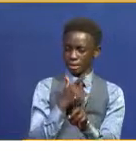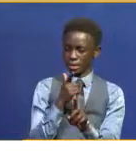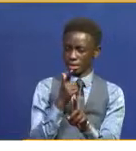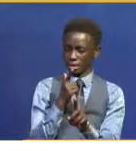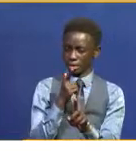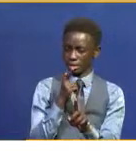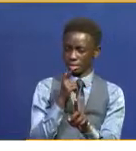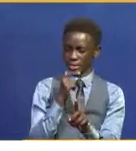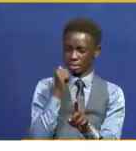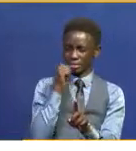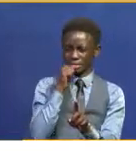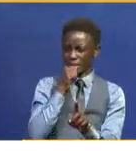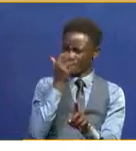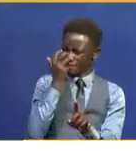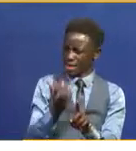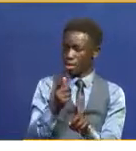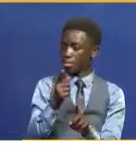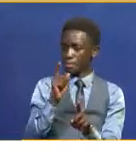case.